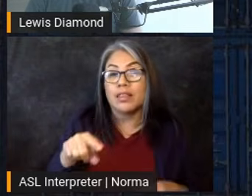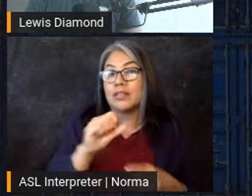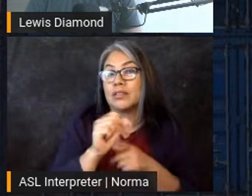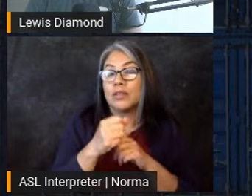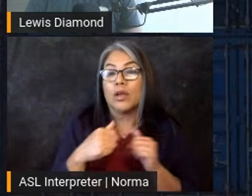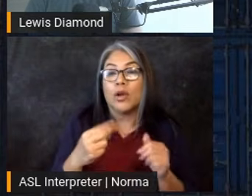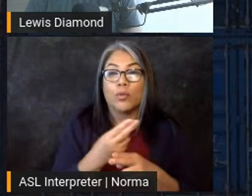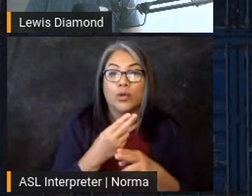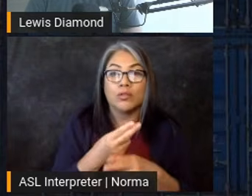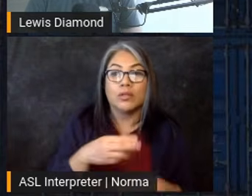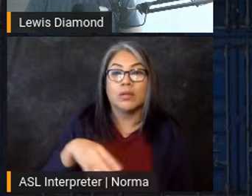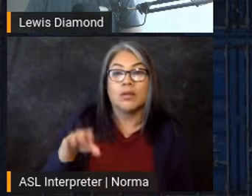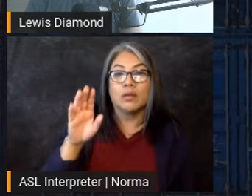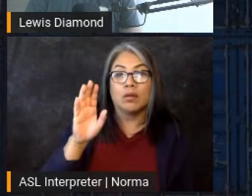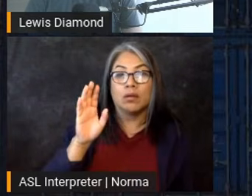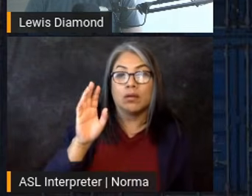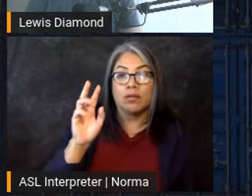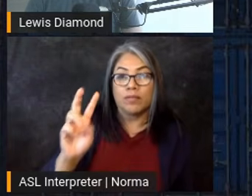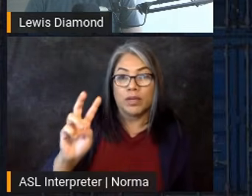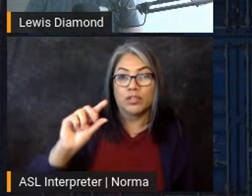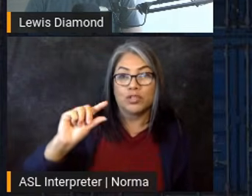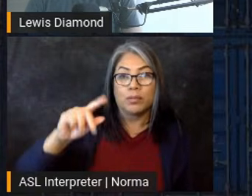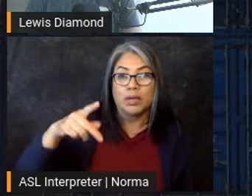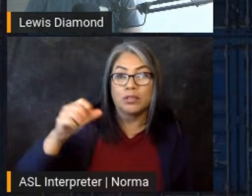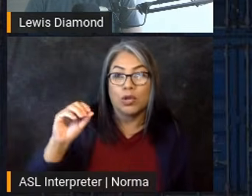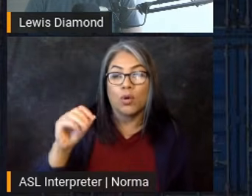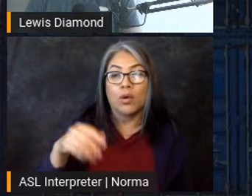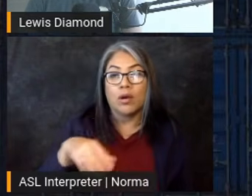BGP. So